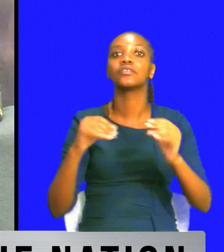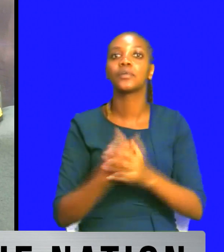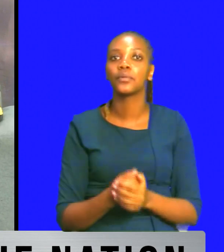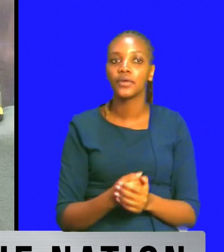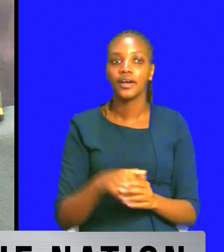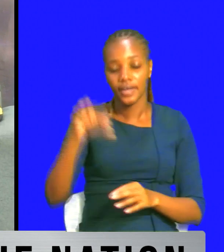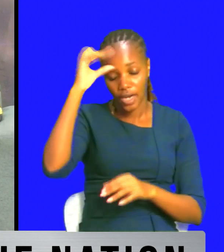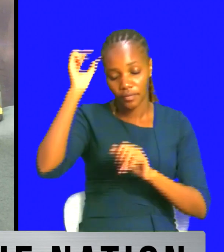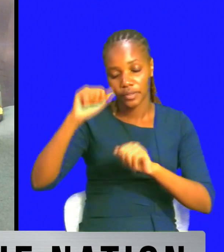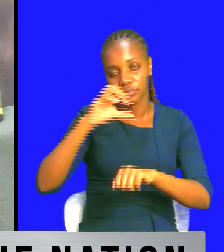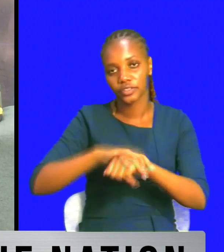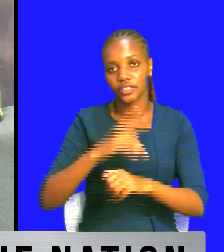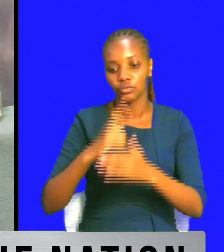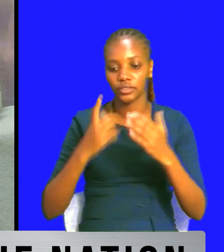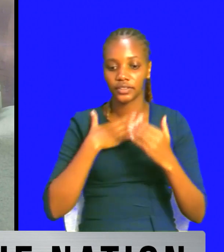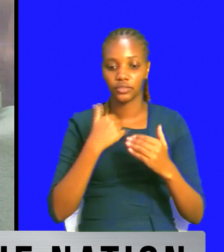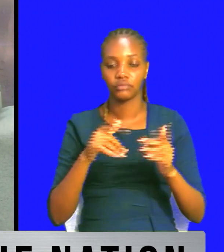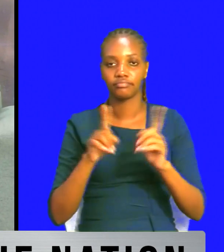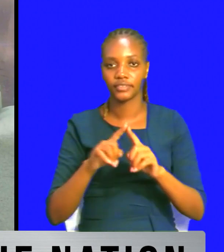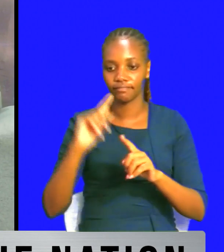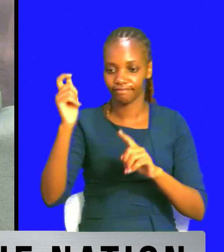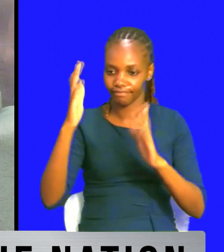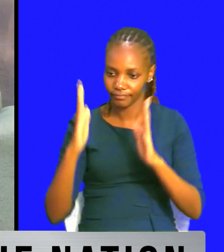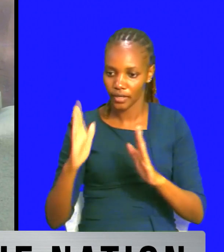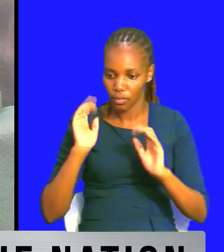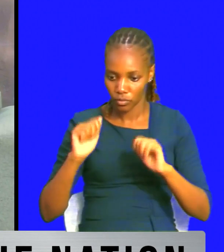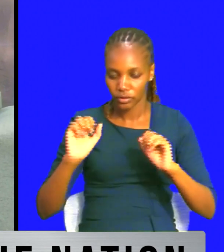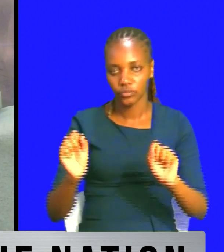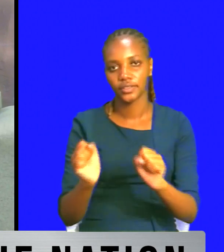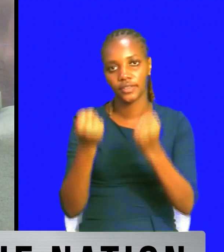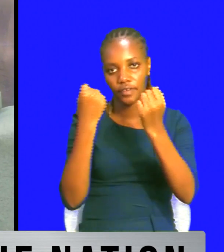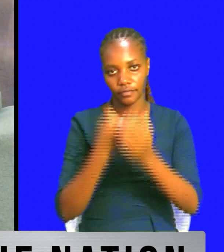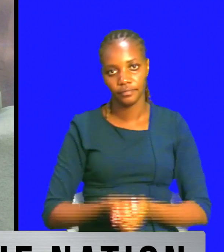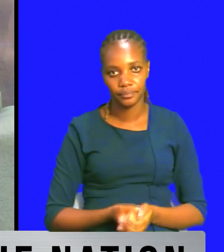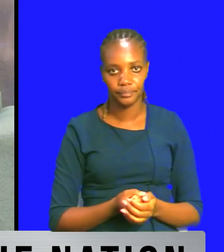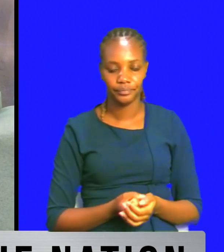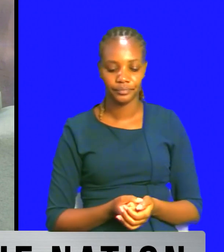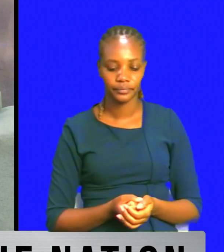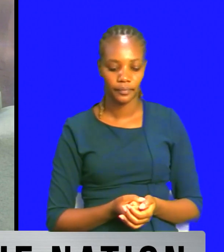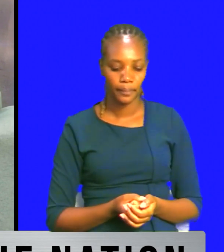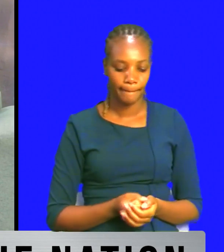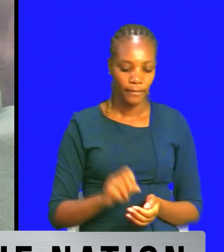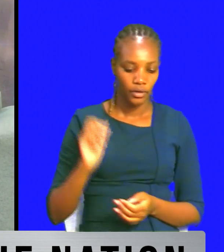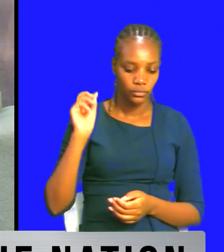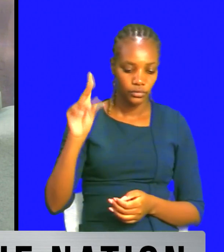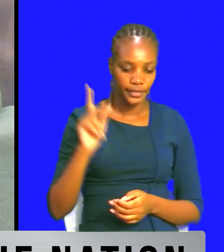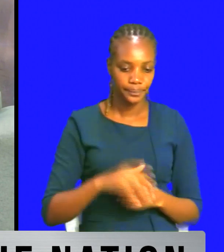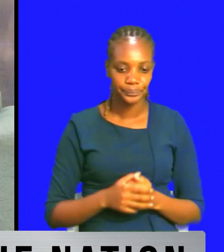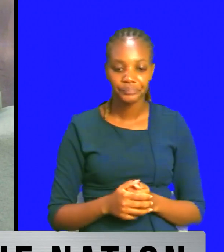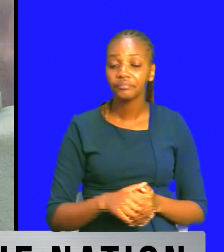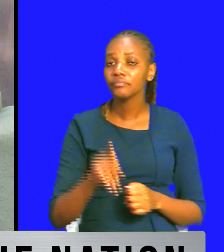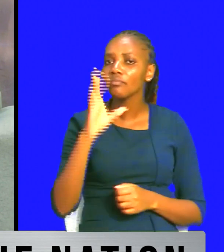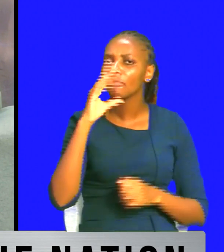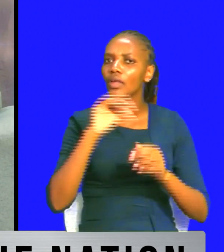wants, and the mwananchi can be able to, survive. Okay. Now, you were